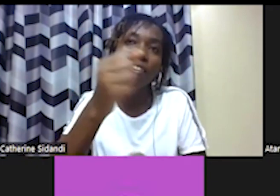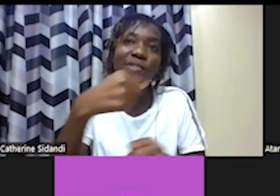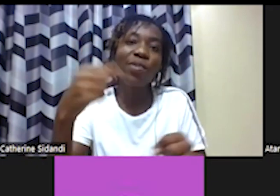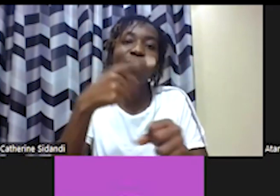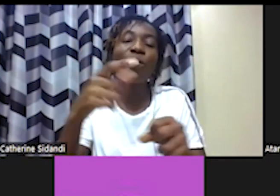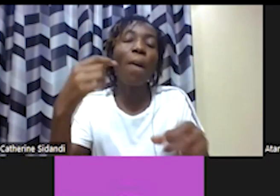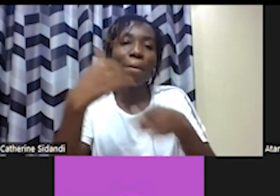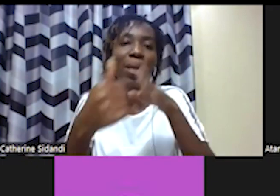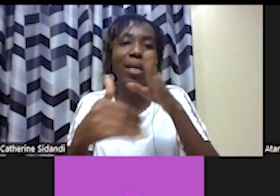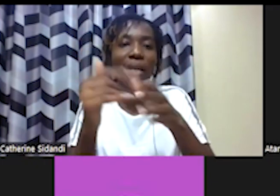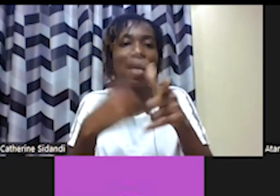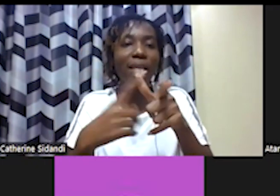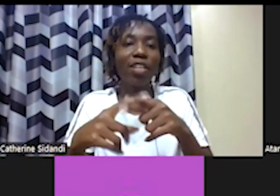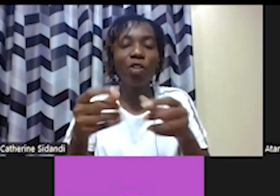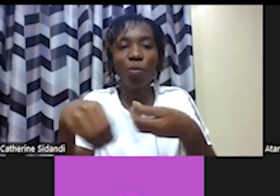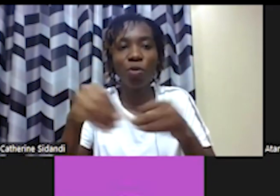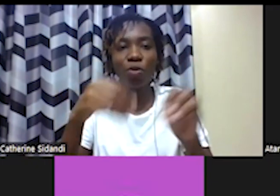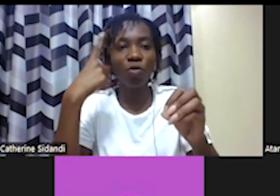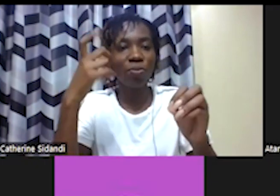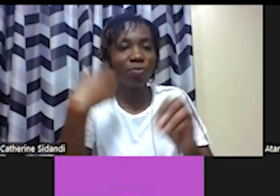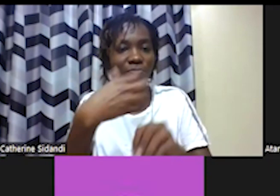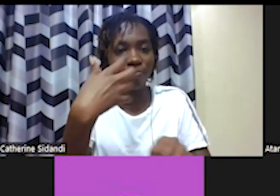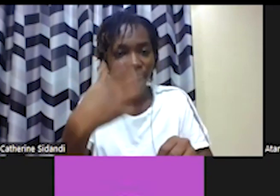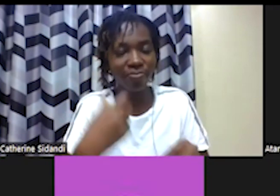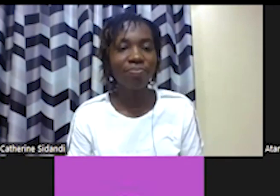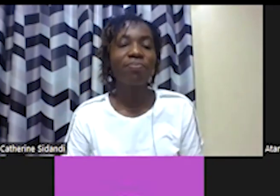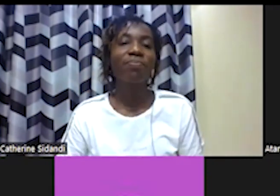that opportunities can knock.